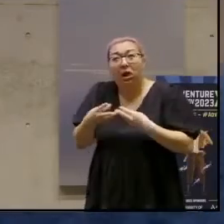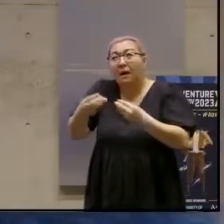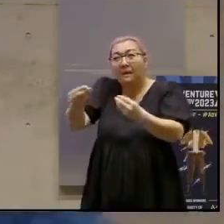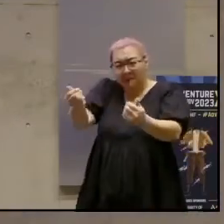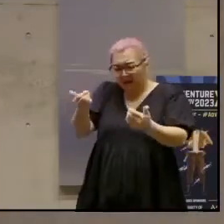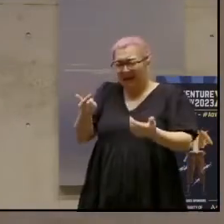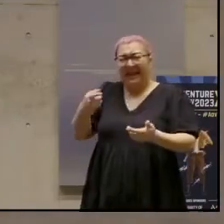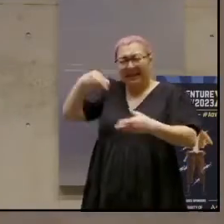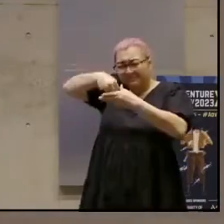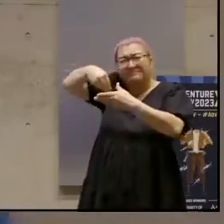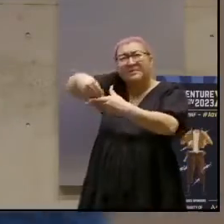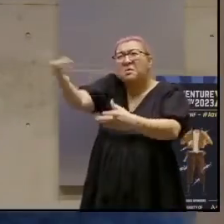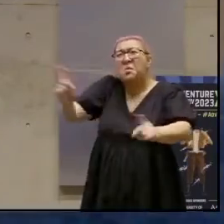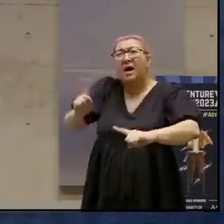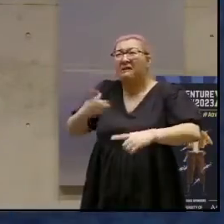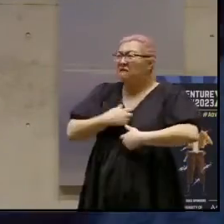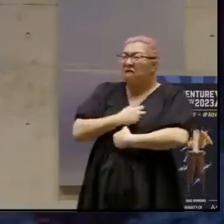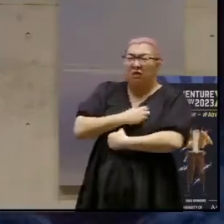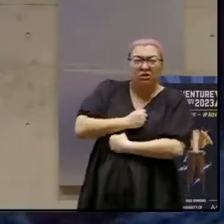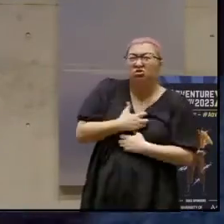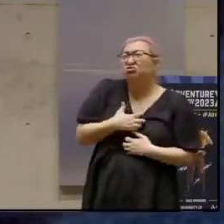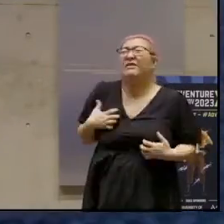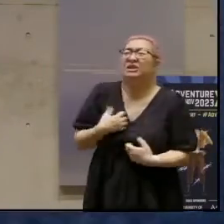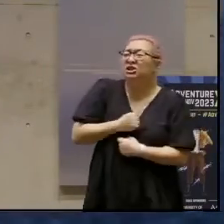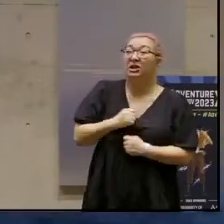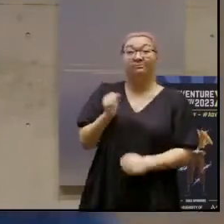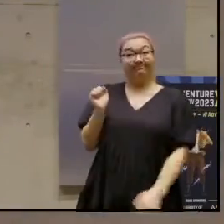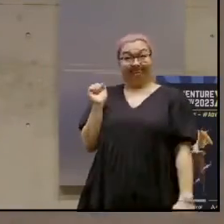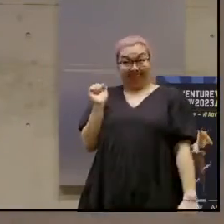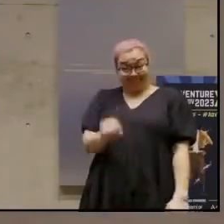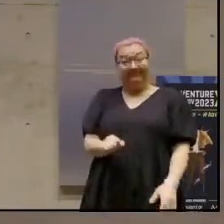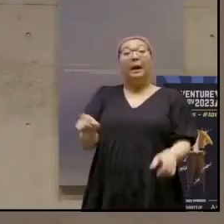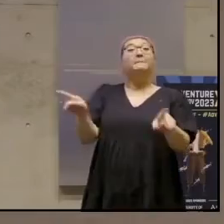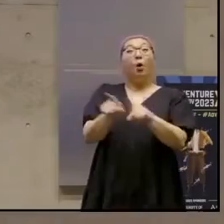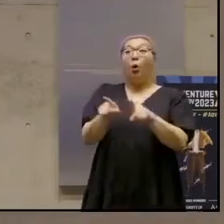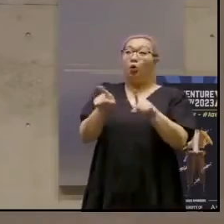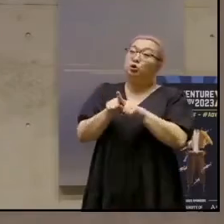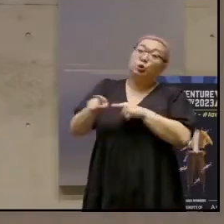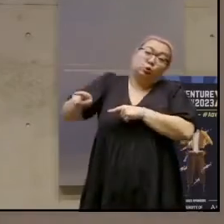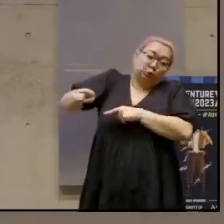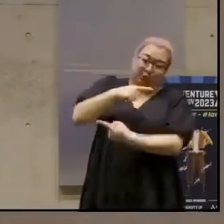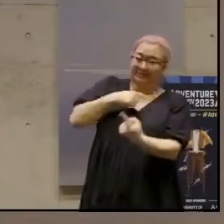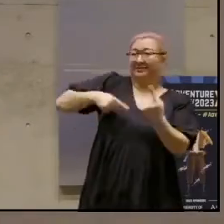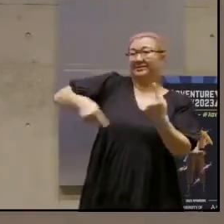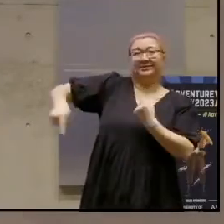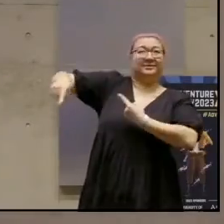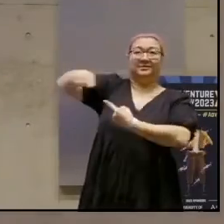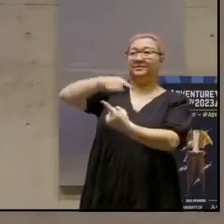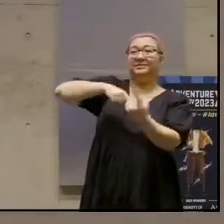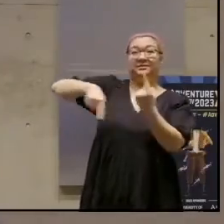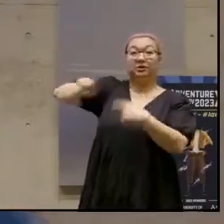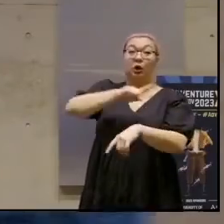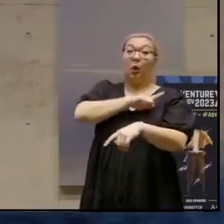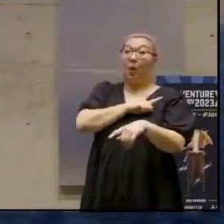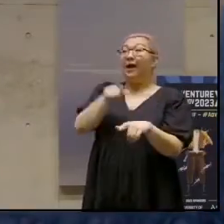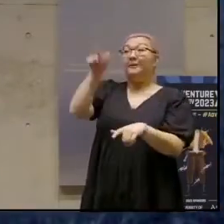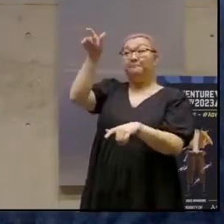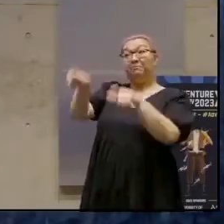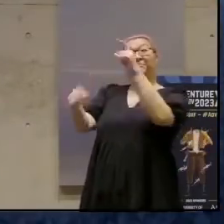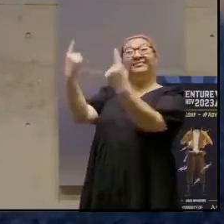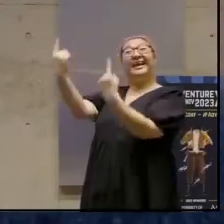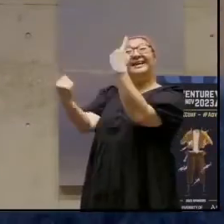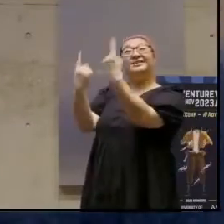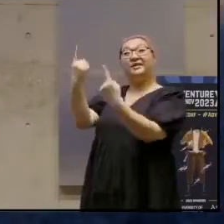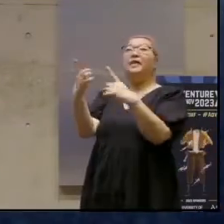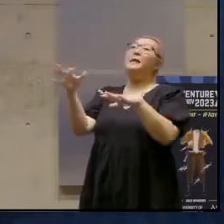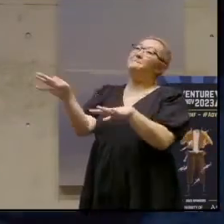is, it's a movie of place. The 2 people who love each other are currently married to each other, and they live in the same building across the hall from each other.